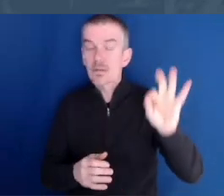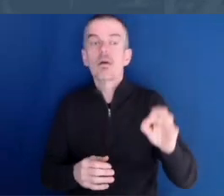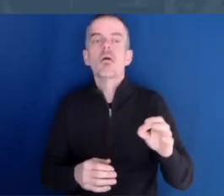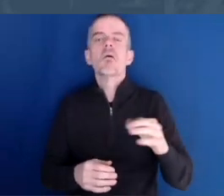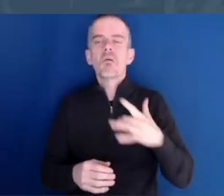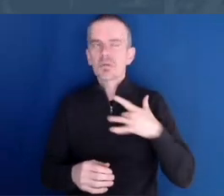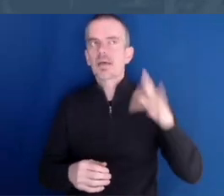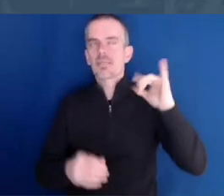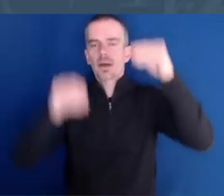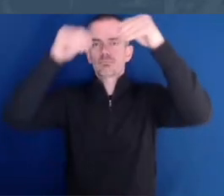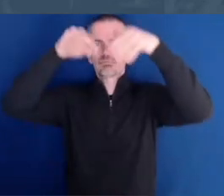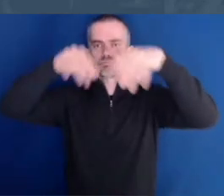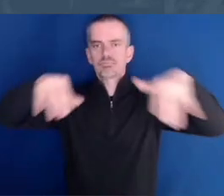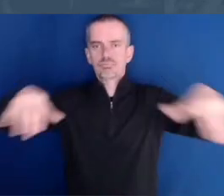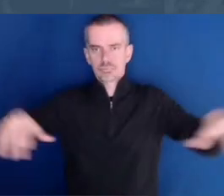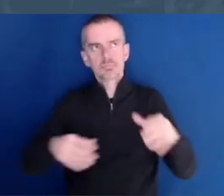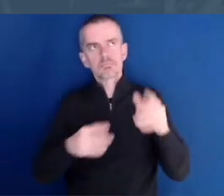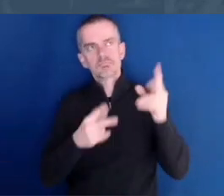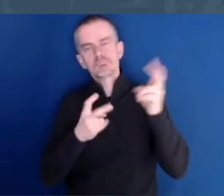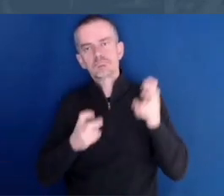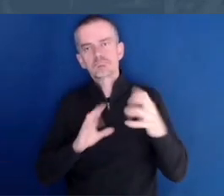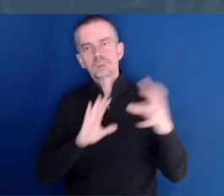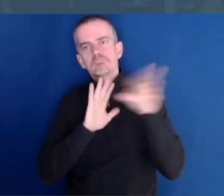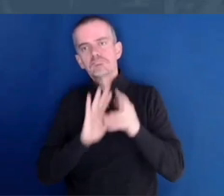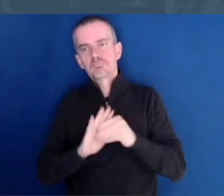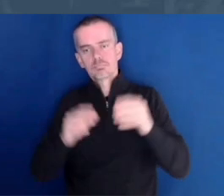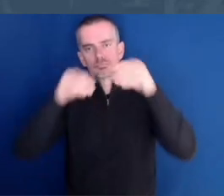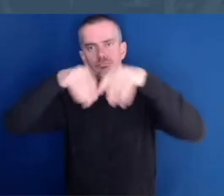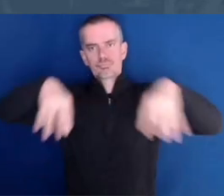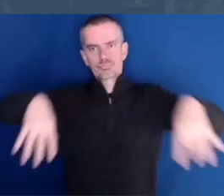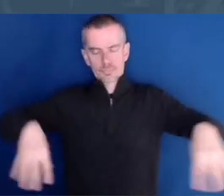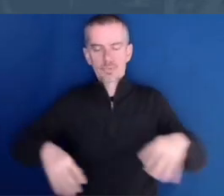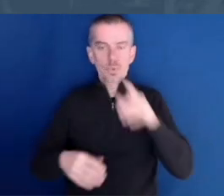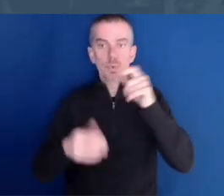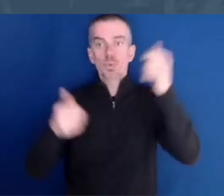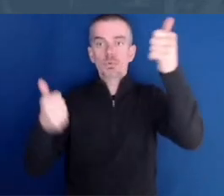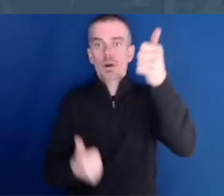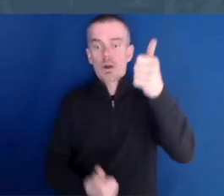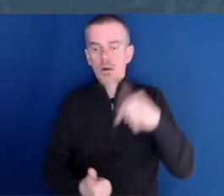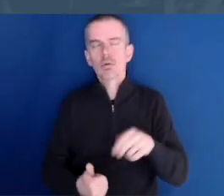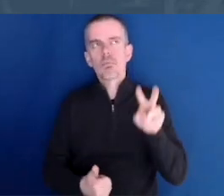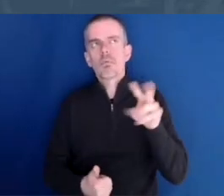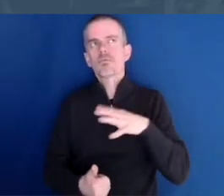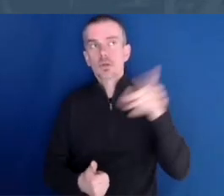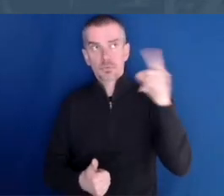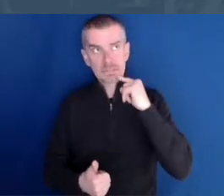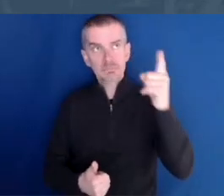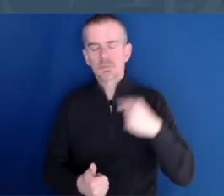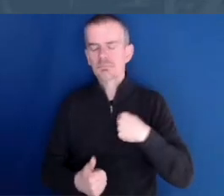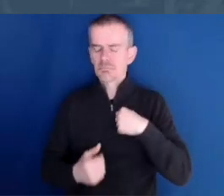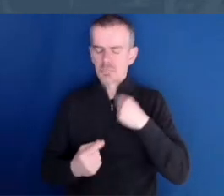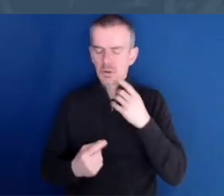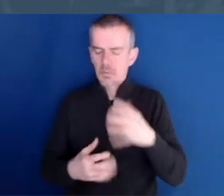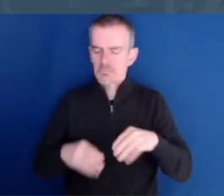trickle down to other levels of the organization. And those individuals who are maybe subordinate to them, they're going to take internal control seriously.